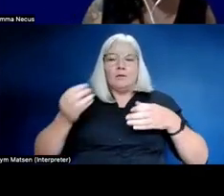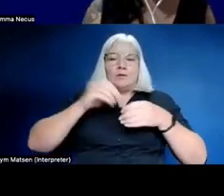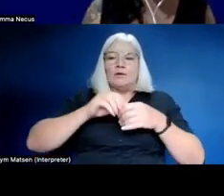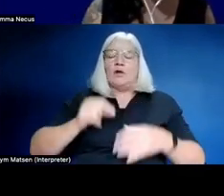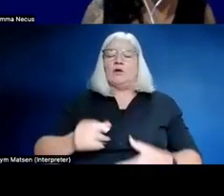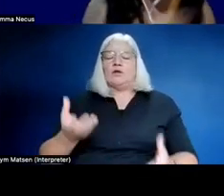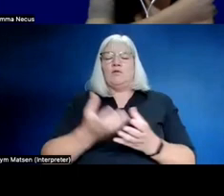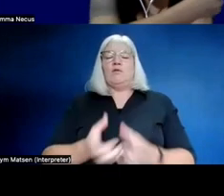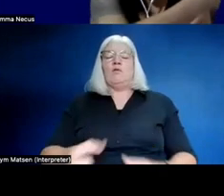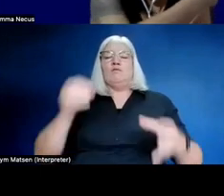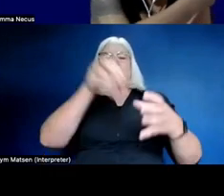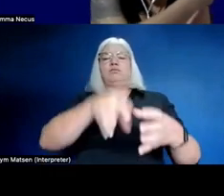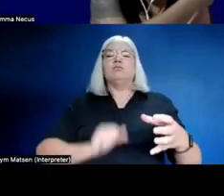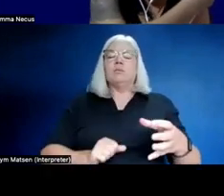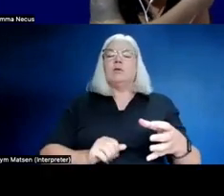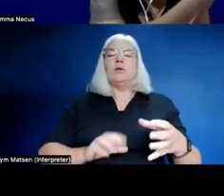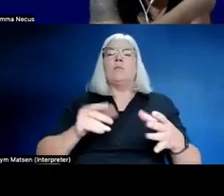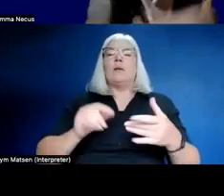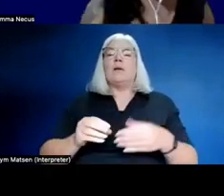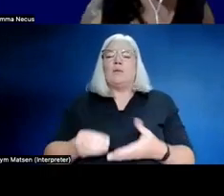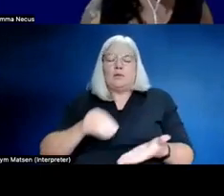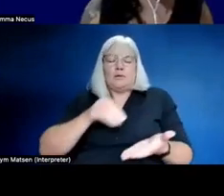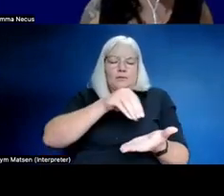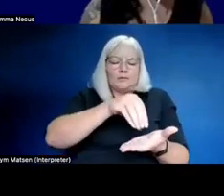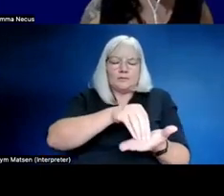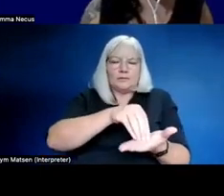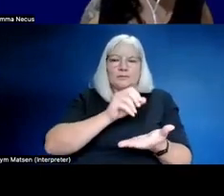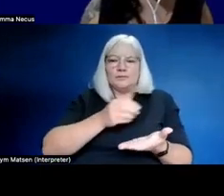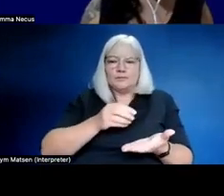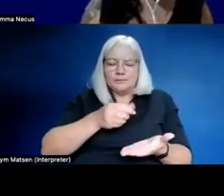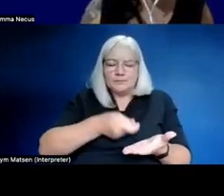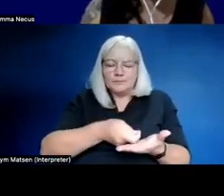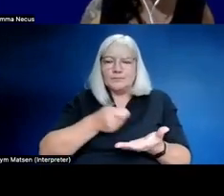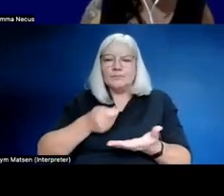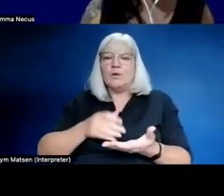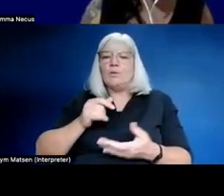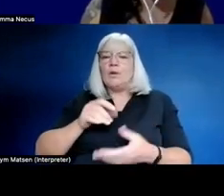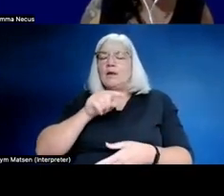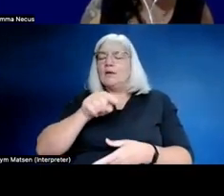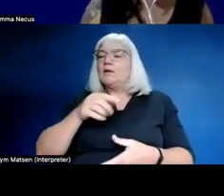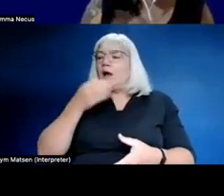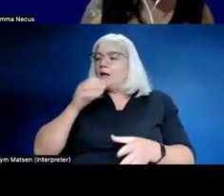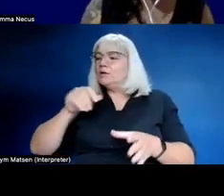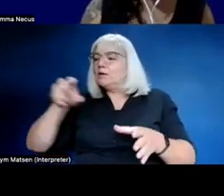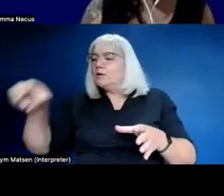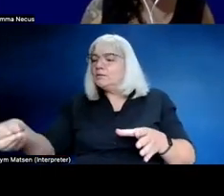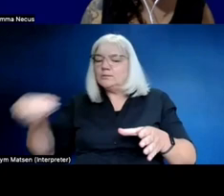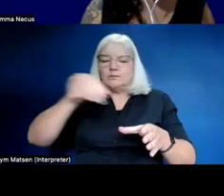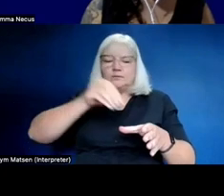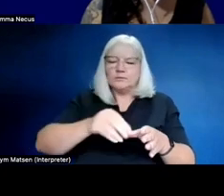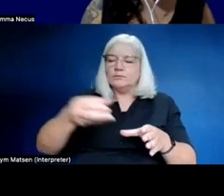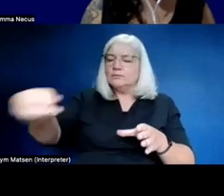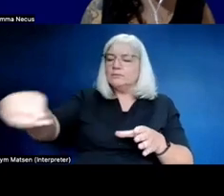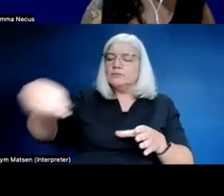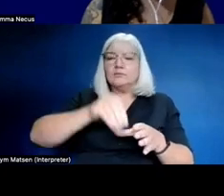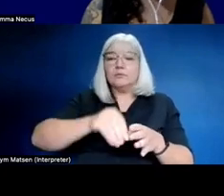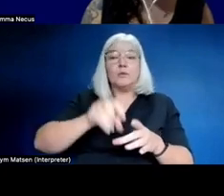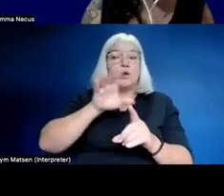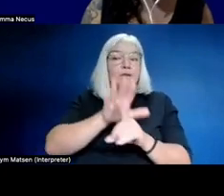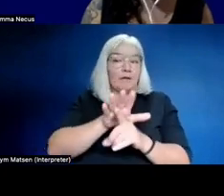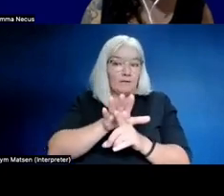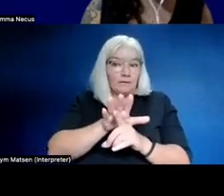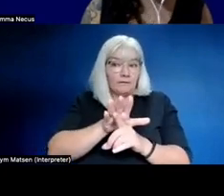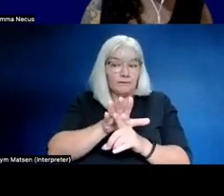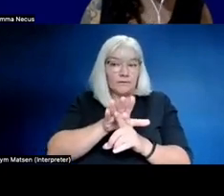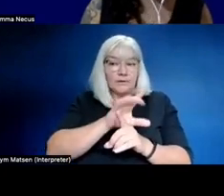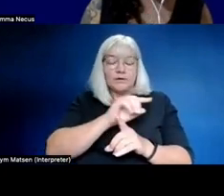might portion food out or might ask her to take food and put it in her bowl as an access activity so she's